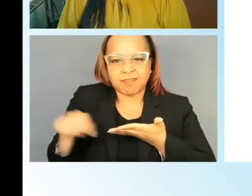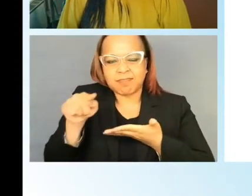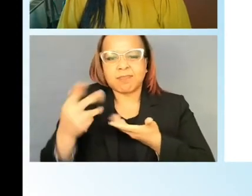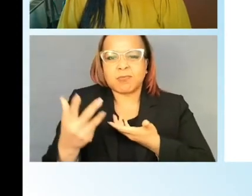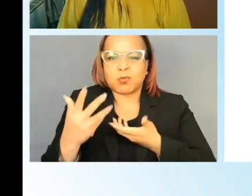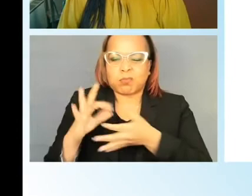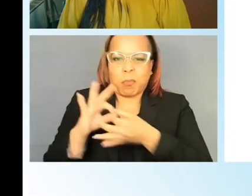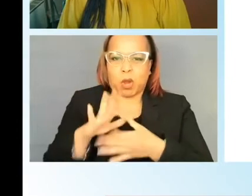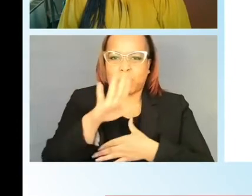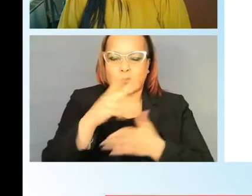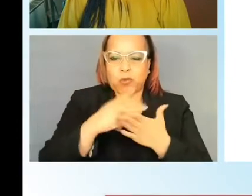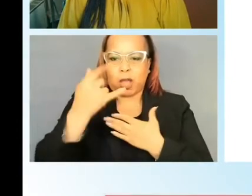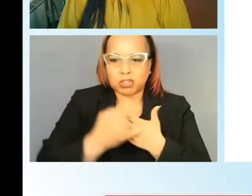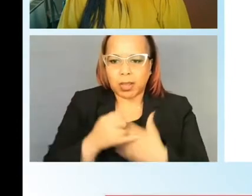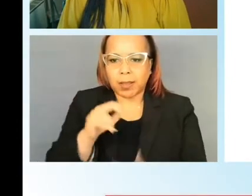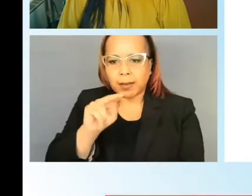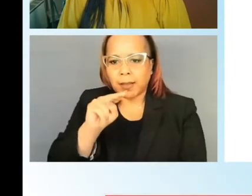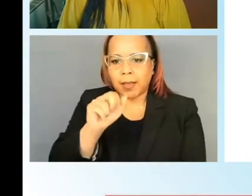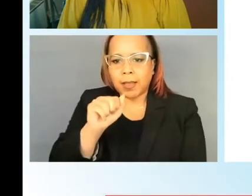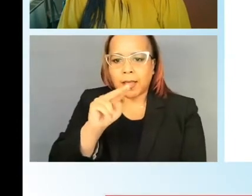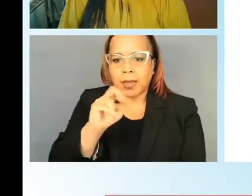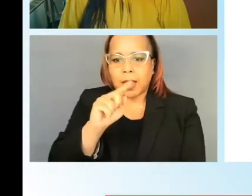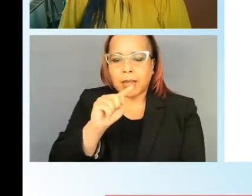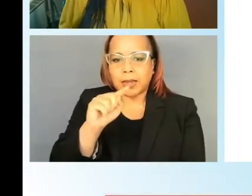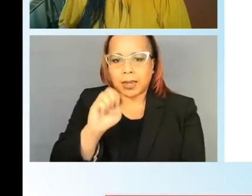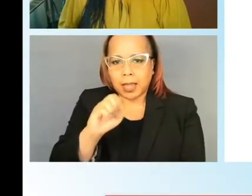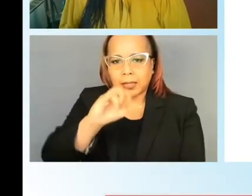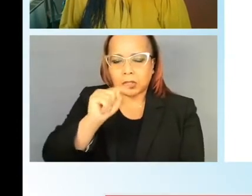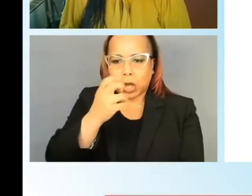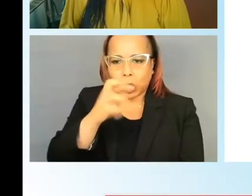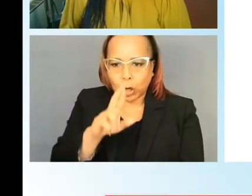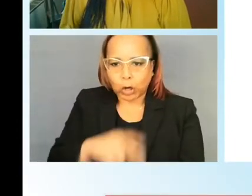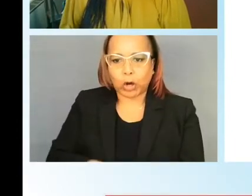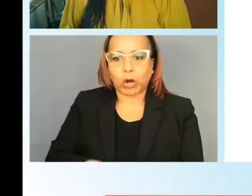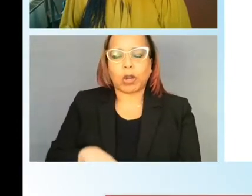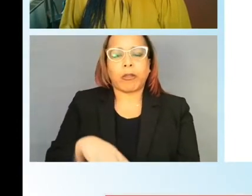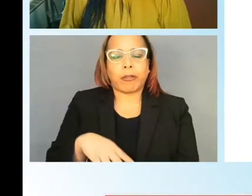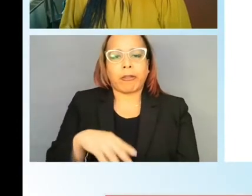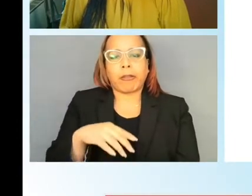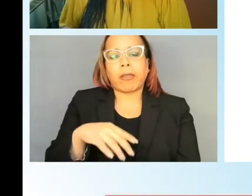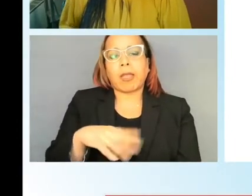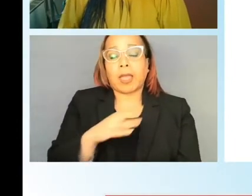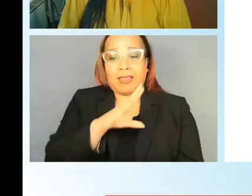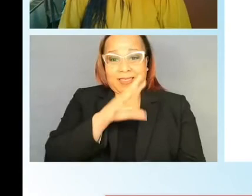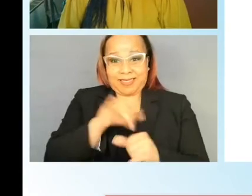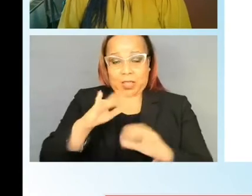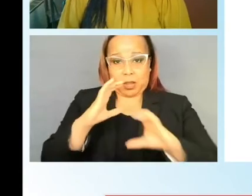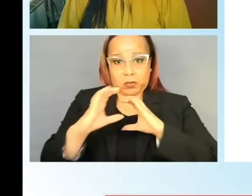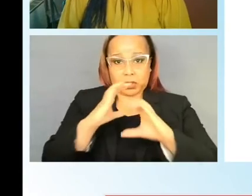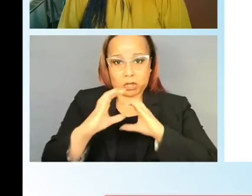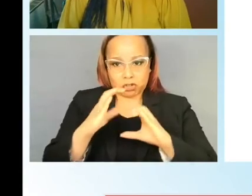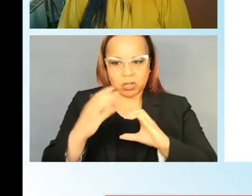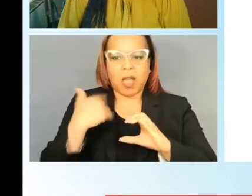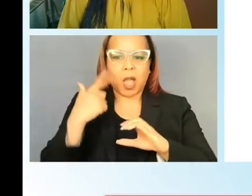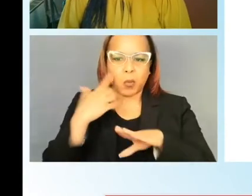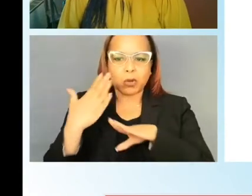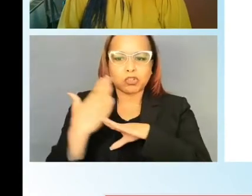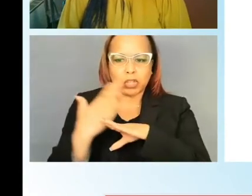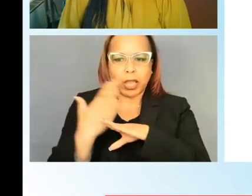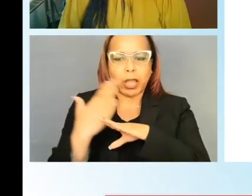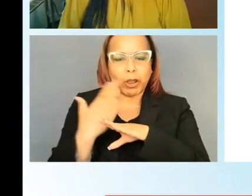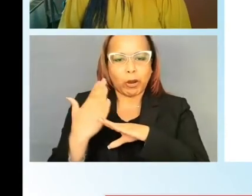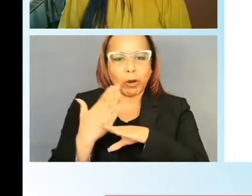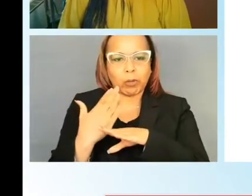project, Nanette Tucker, Wade Wilson, and Jennifer Chan. And in that conversation, I'll share